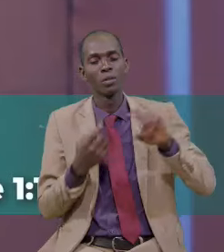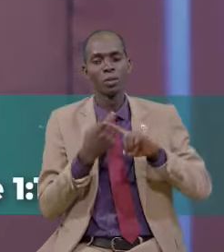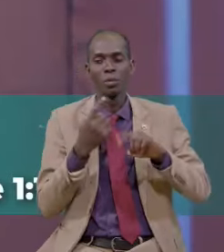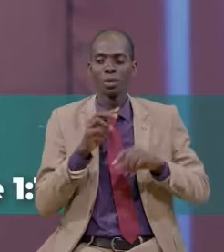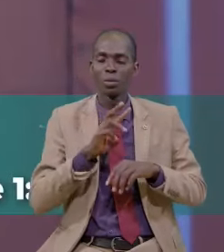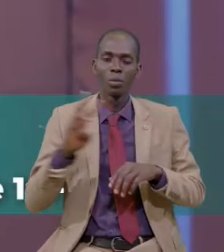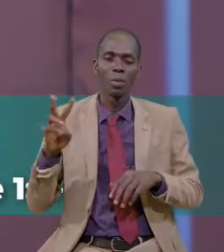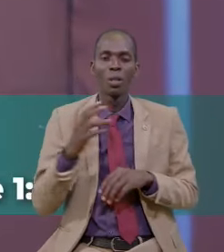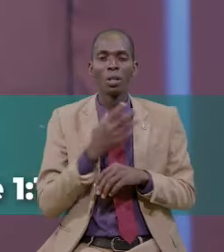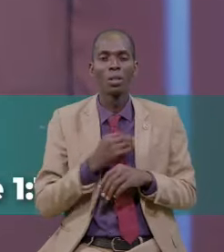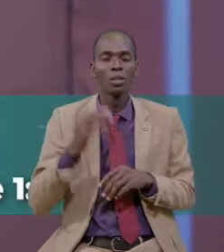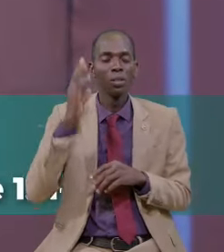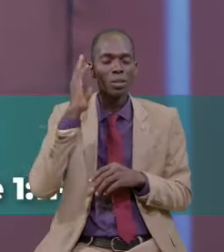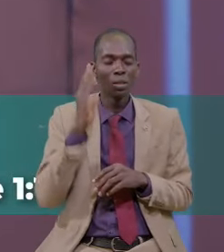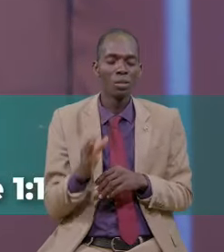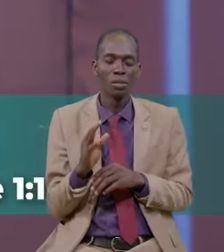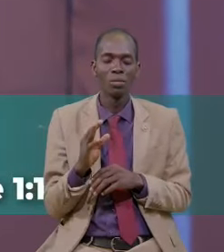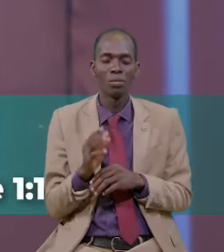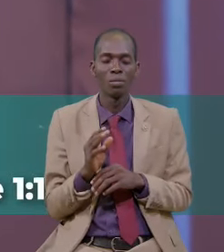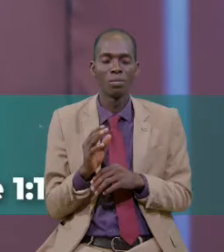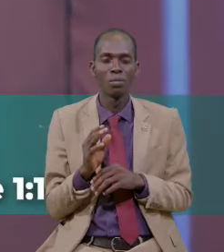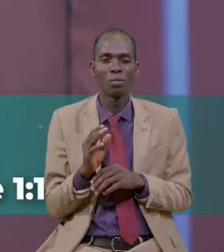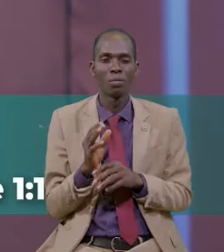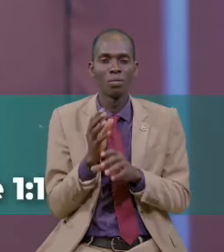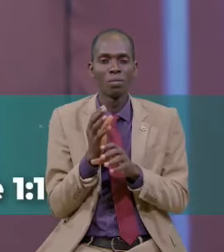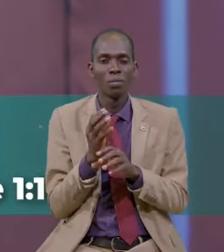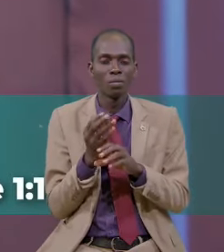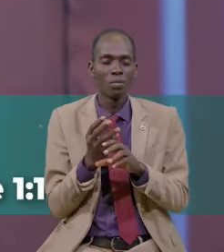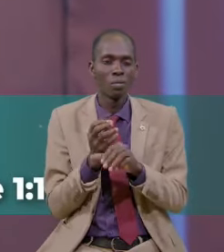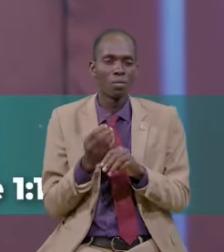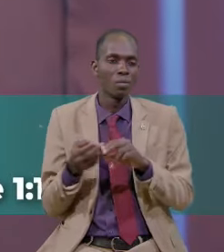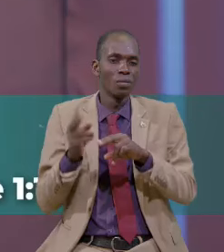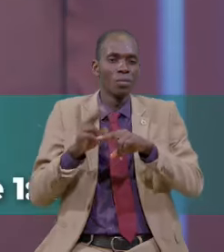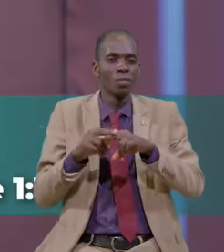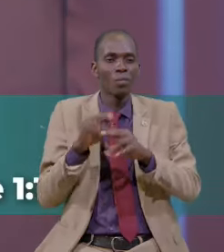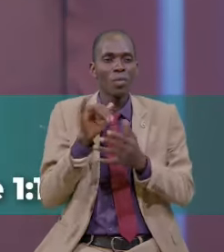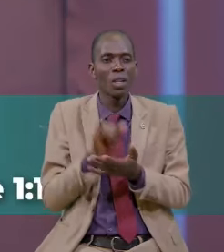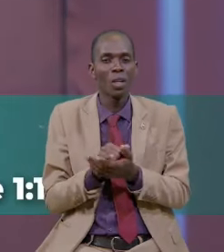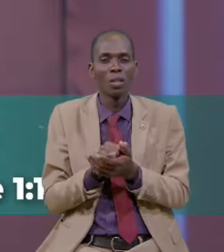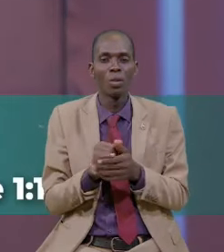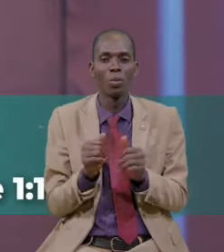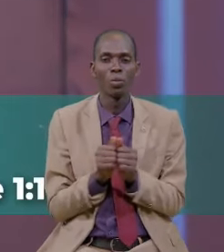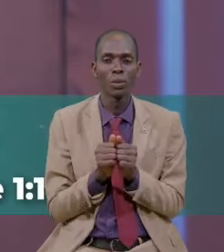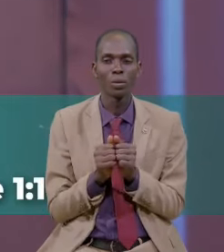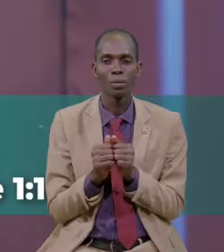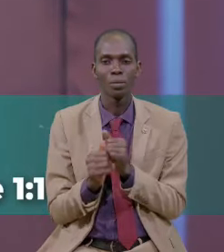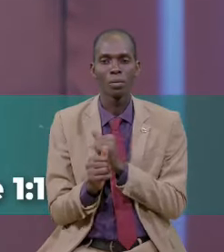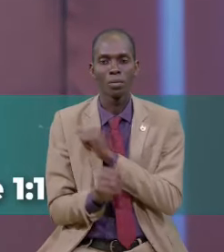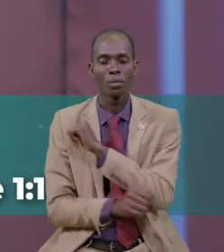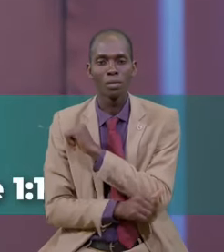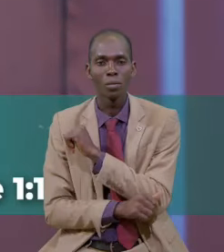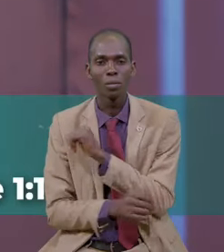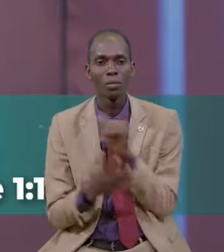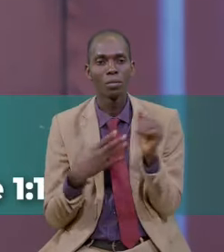and shall siege down with Abraham and Isaac and